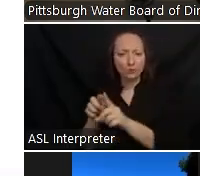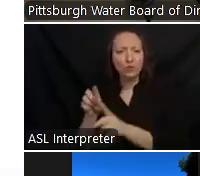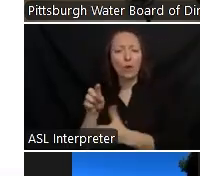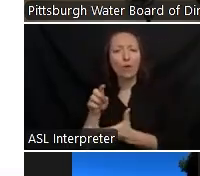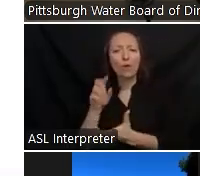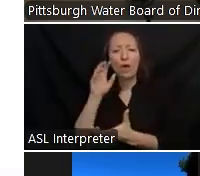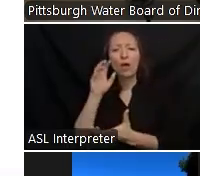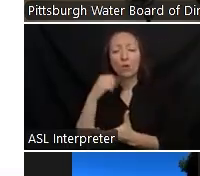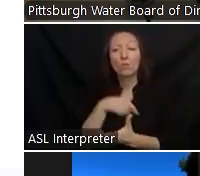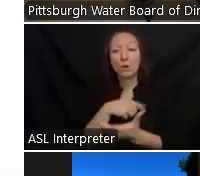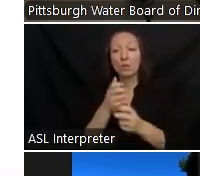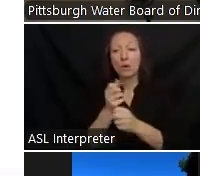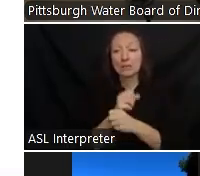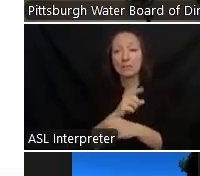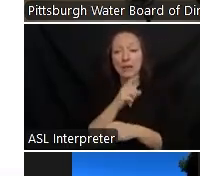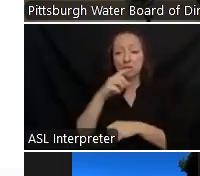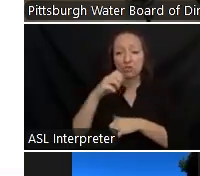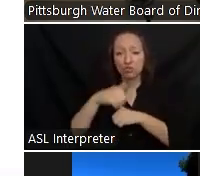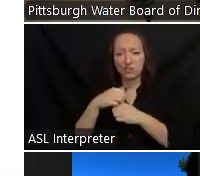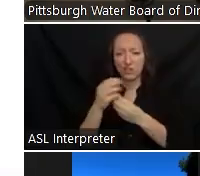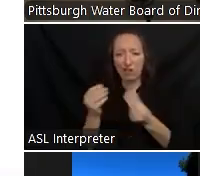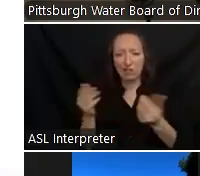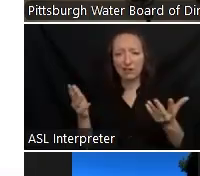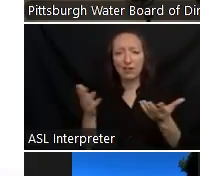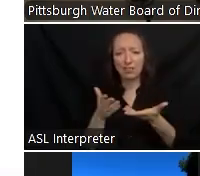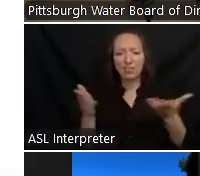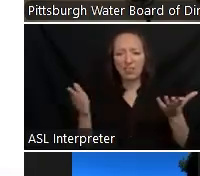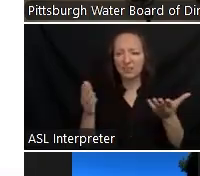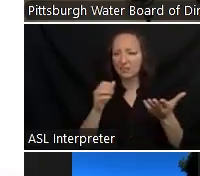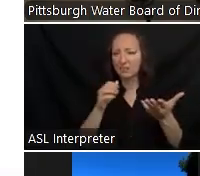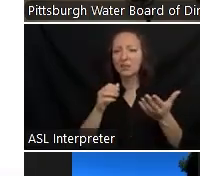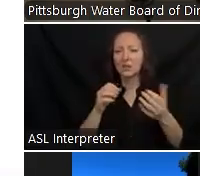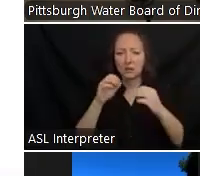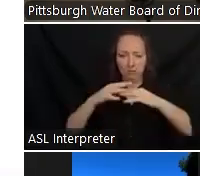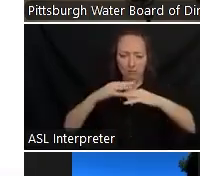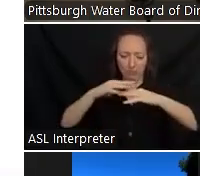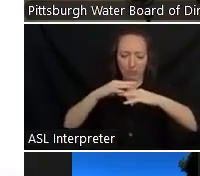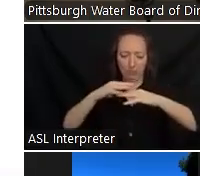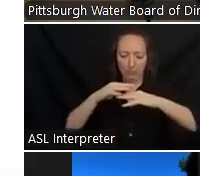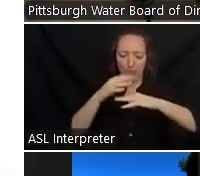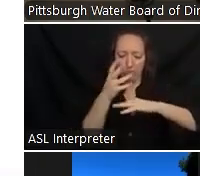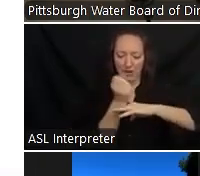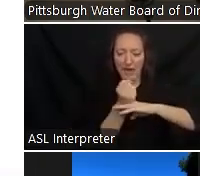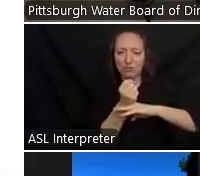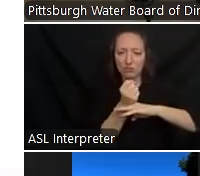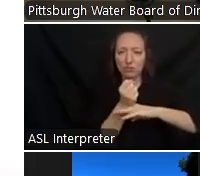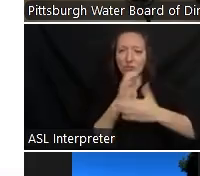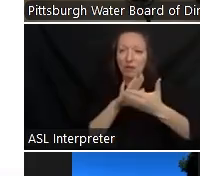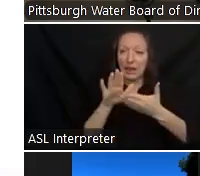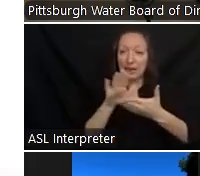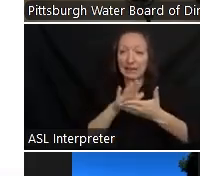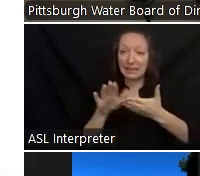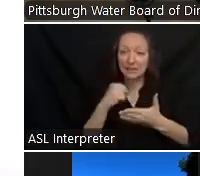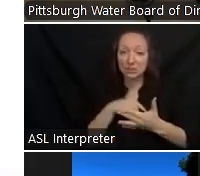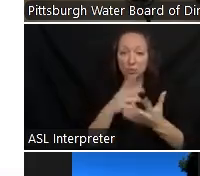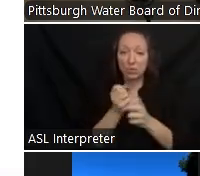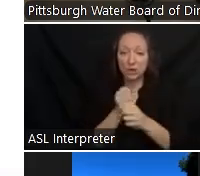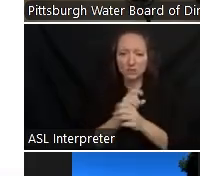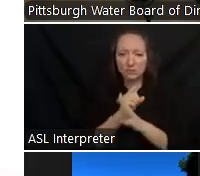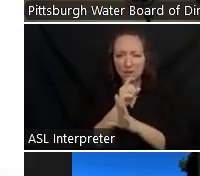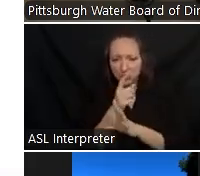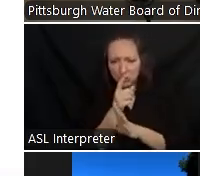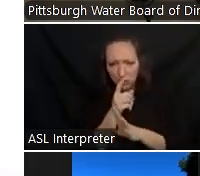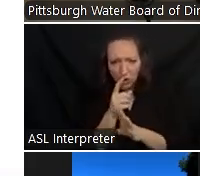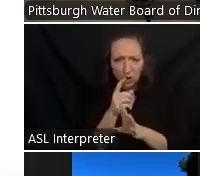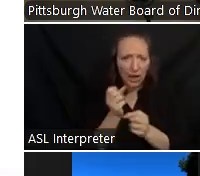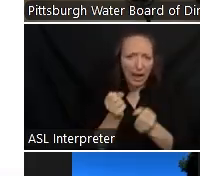coming into our catch basin, that makes an interesting analysis of how many different types of catch basins can you install.